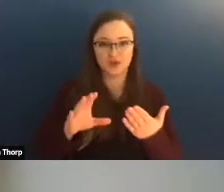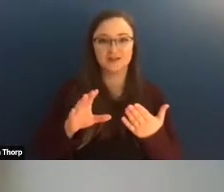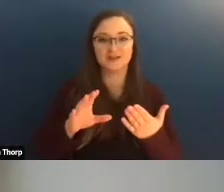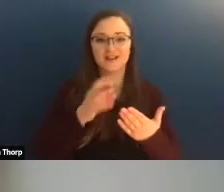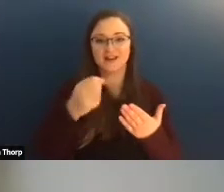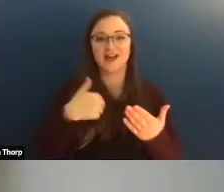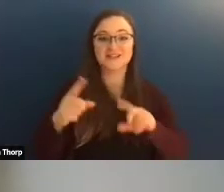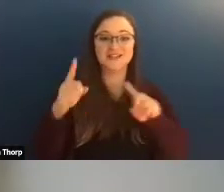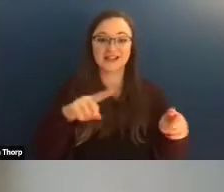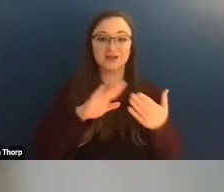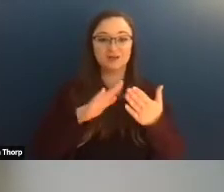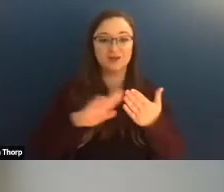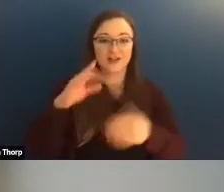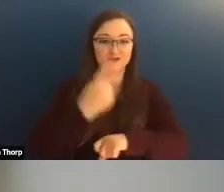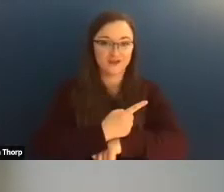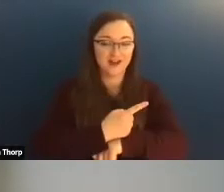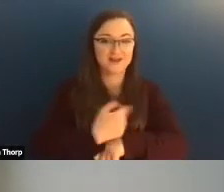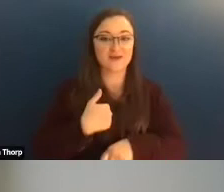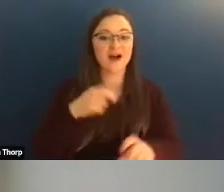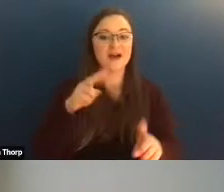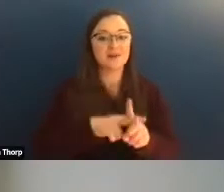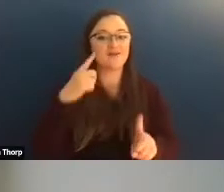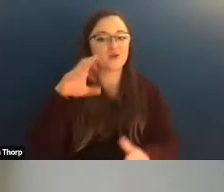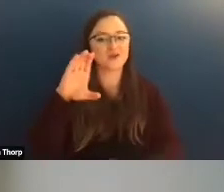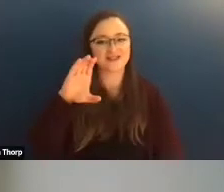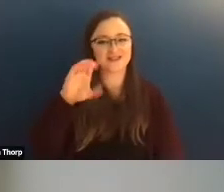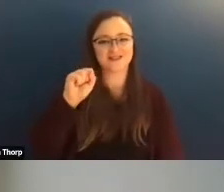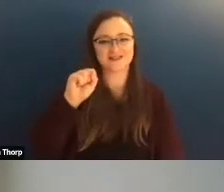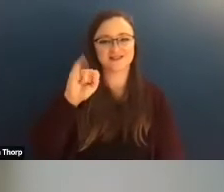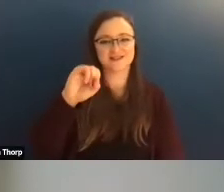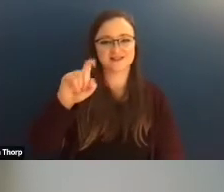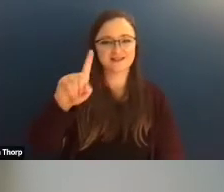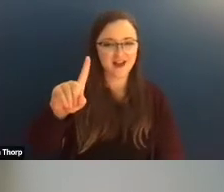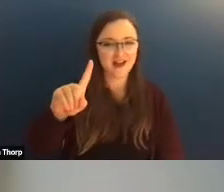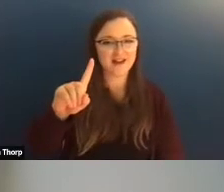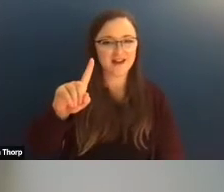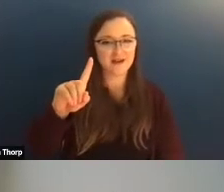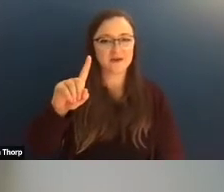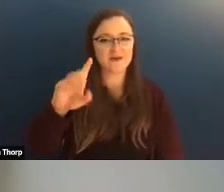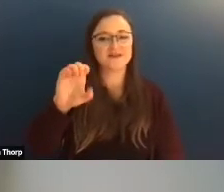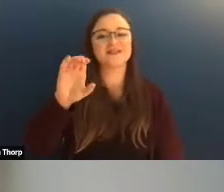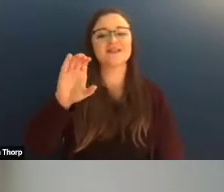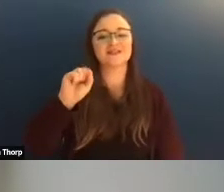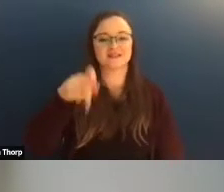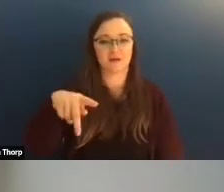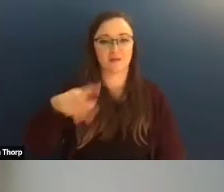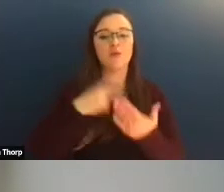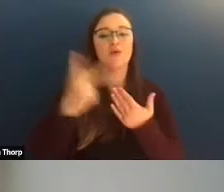I applied for CSEP program at the NIH, and I got the internship